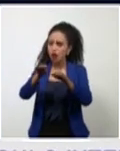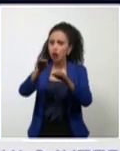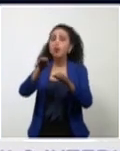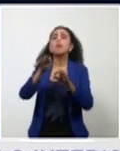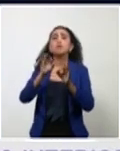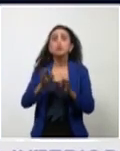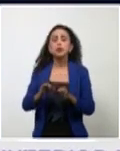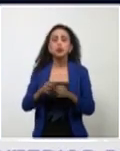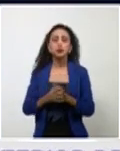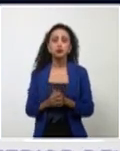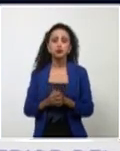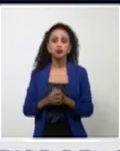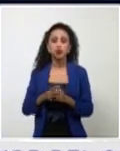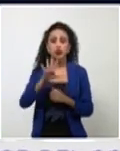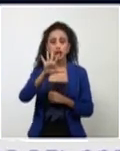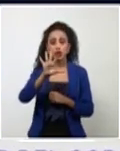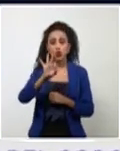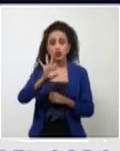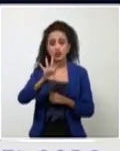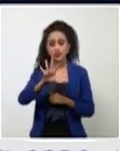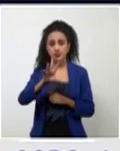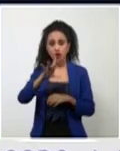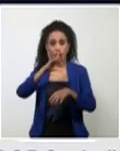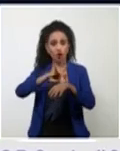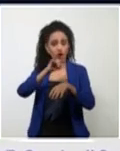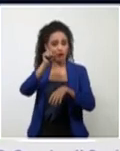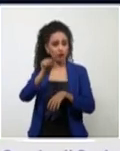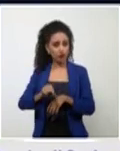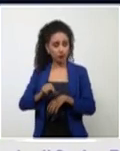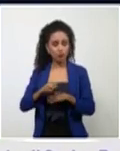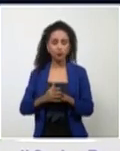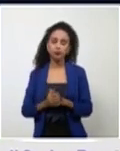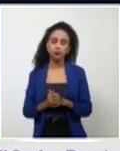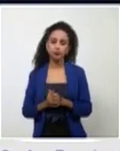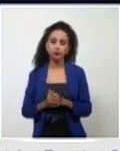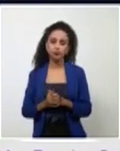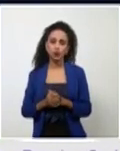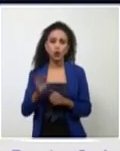585 patients remain admitted in the hospitals in Cuba,